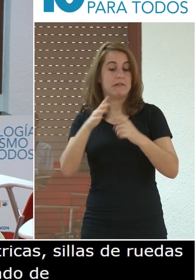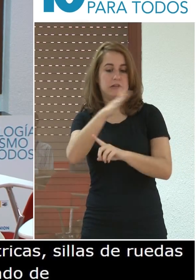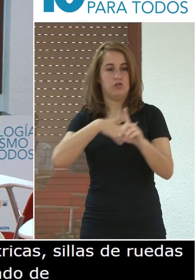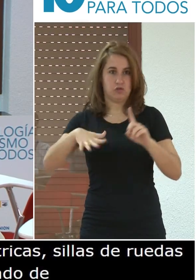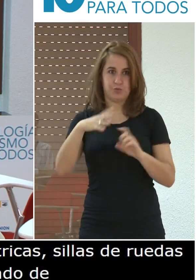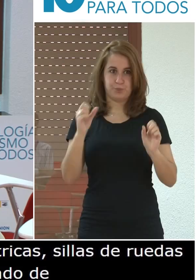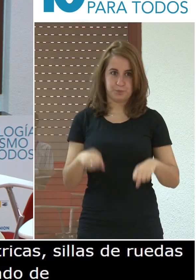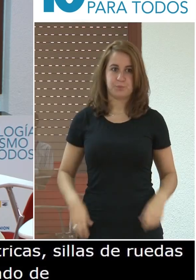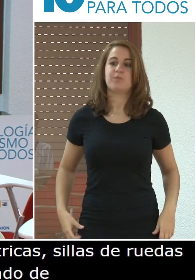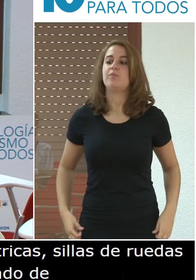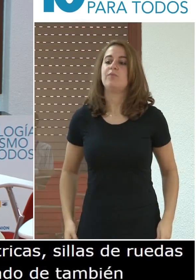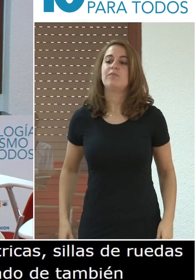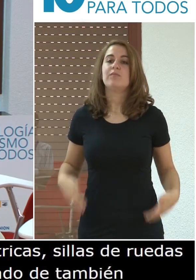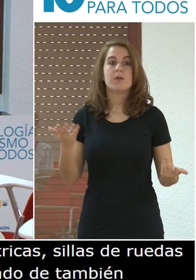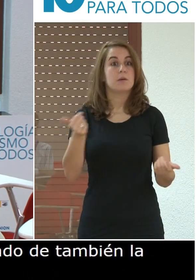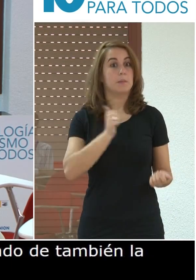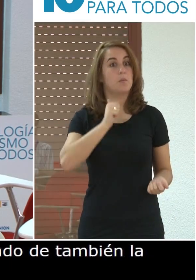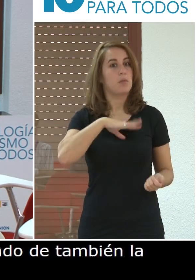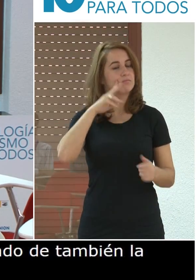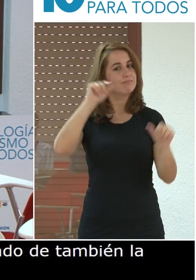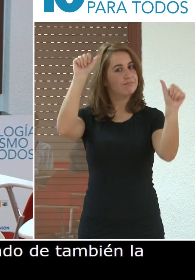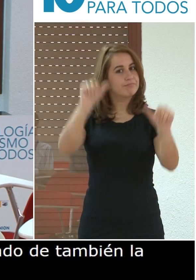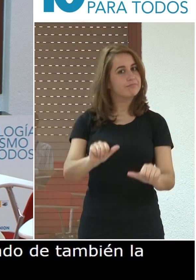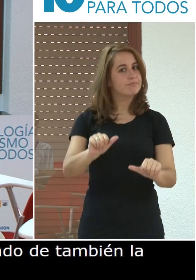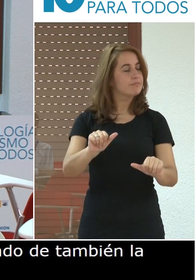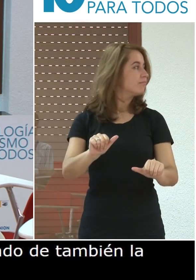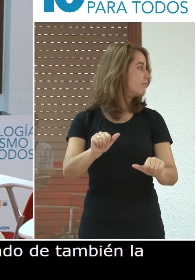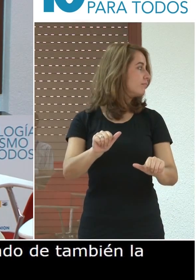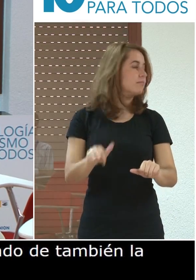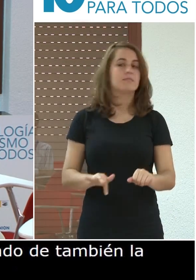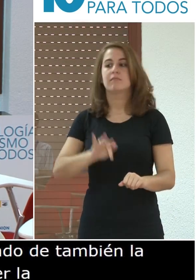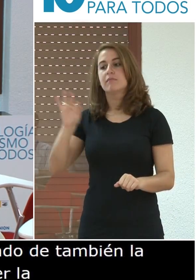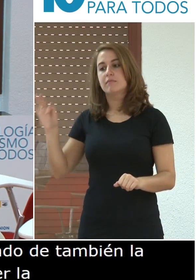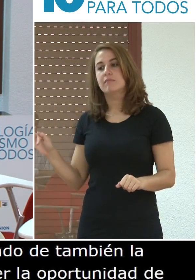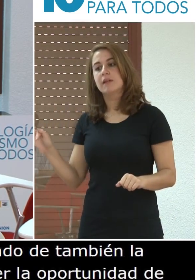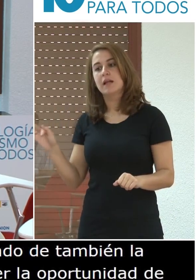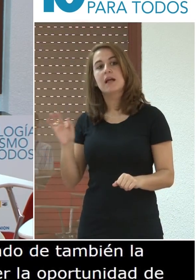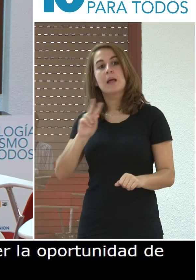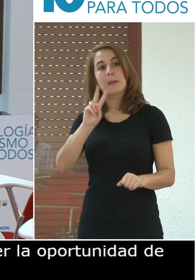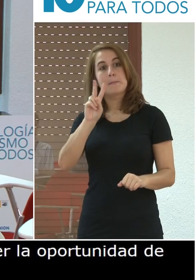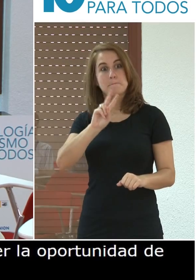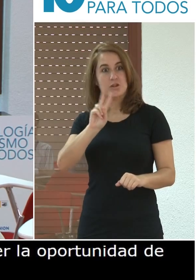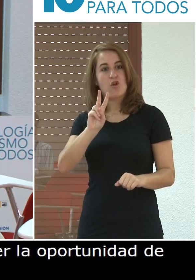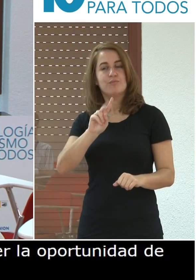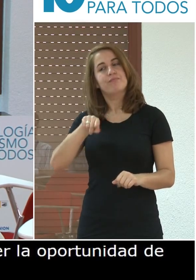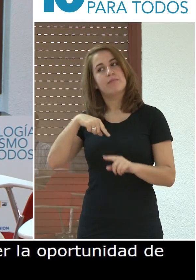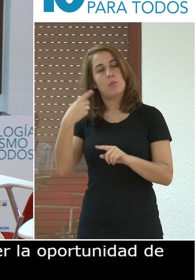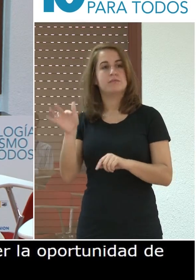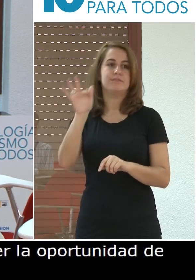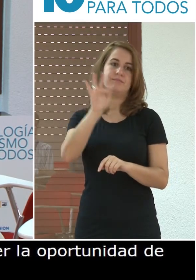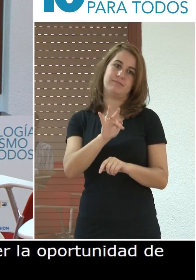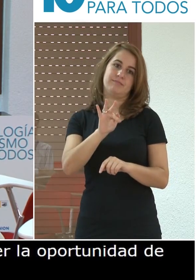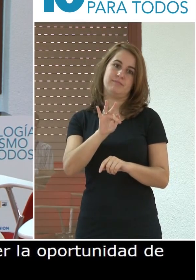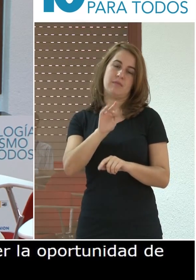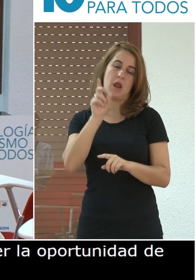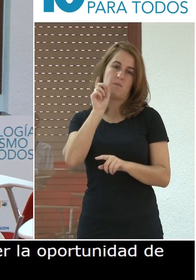that also can interact with the environment. So we'll have the chance to listen first to Victor Martinez,